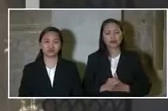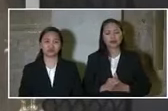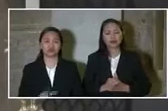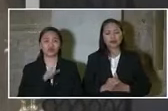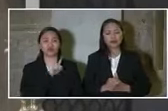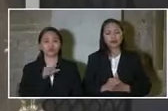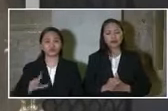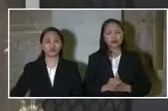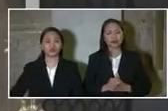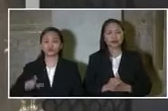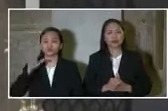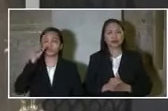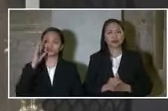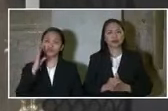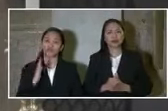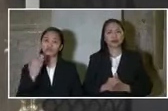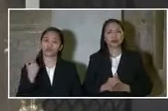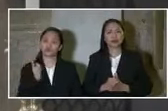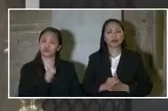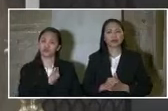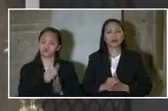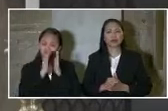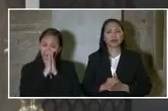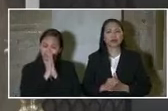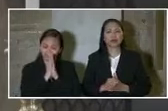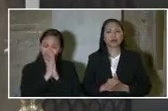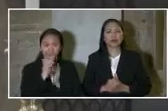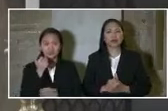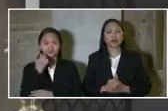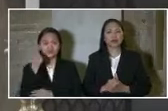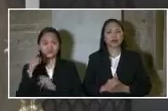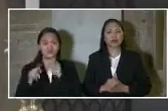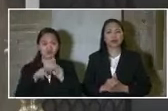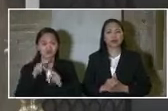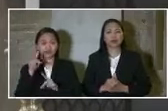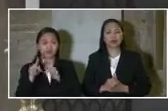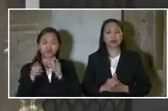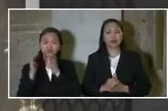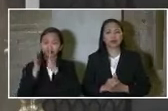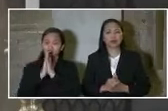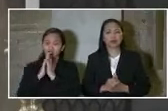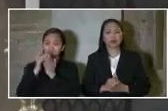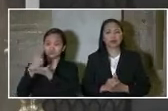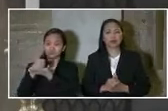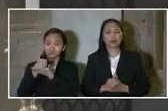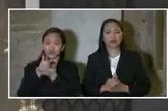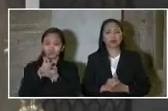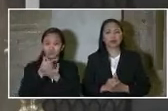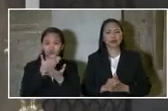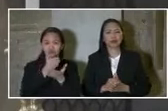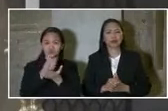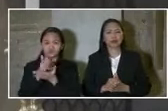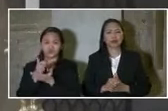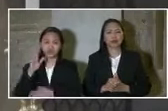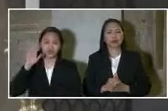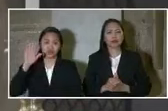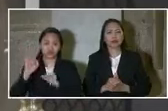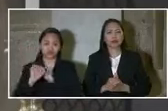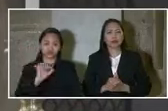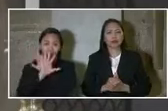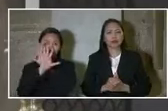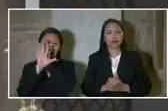Lord God, as we pray for others, we ask you to help us to share your light